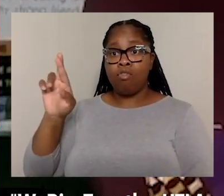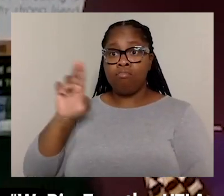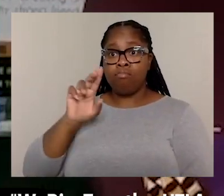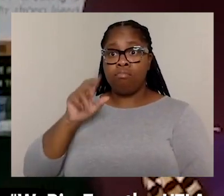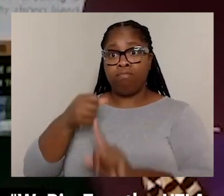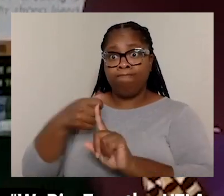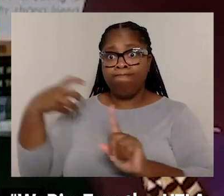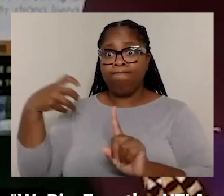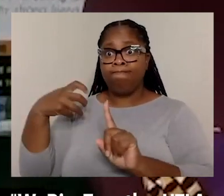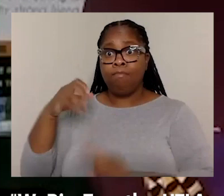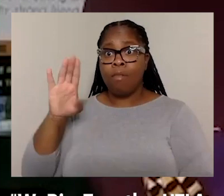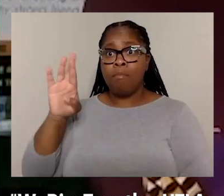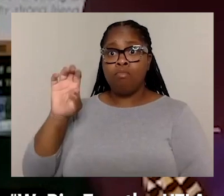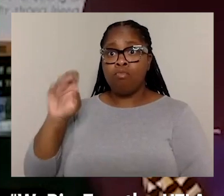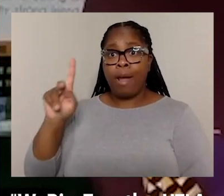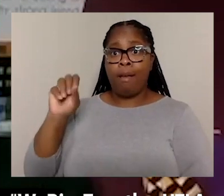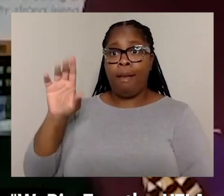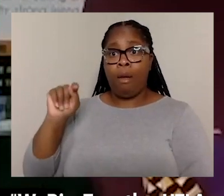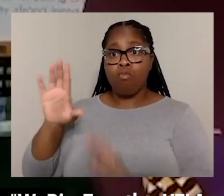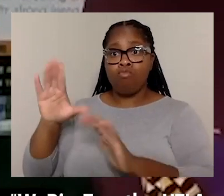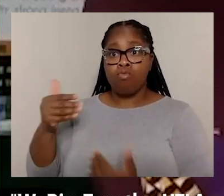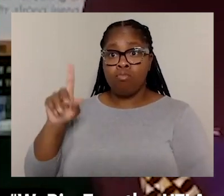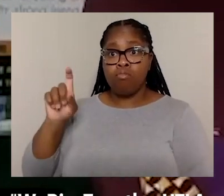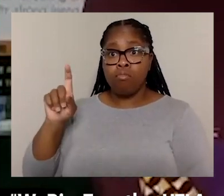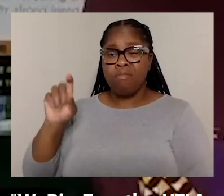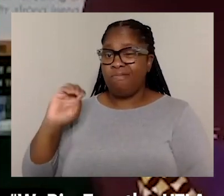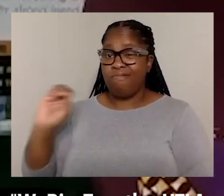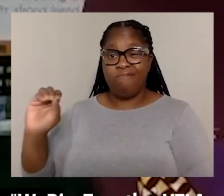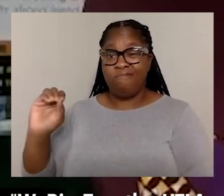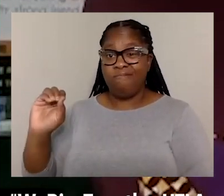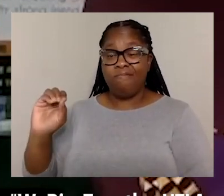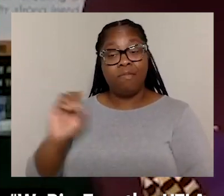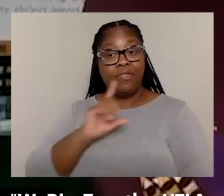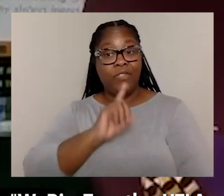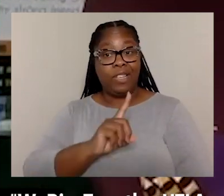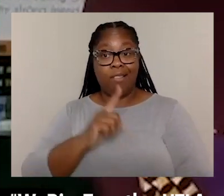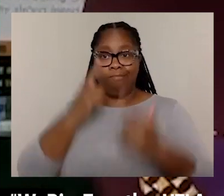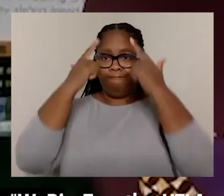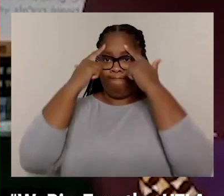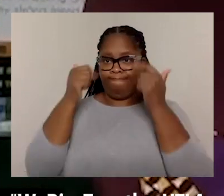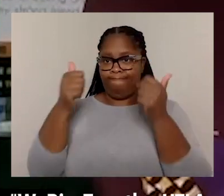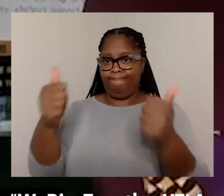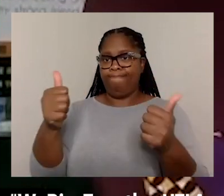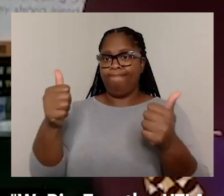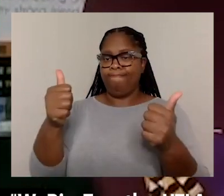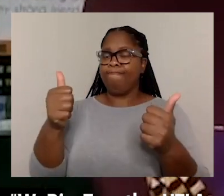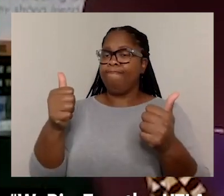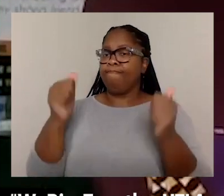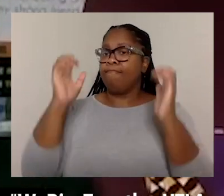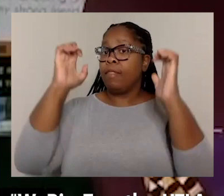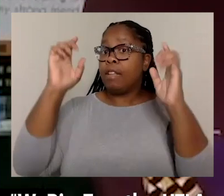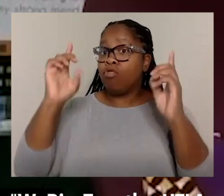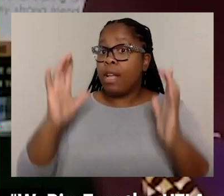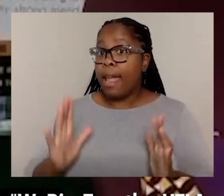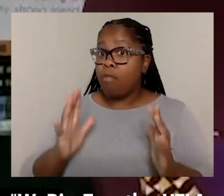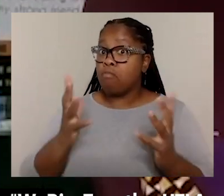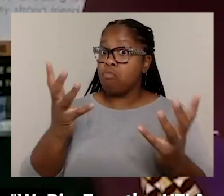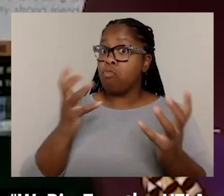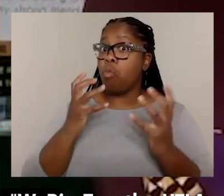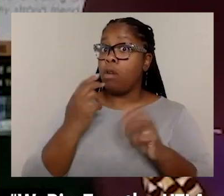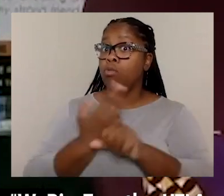of breakout rooms is up to the discretion of the educator. Educators wishing to use breakout rooms